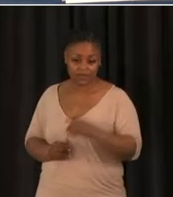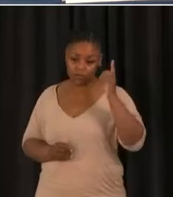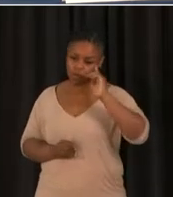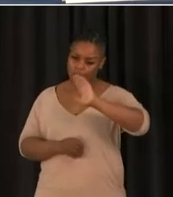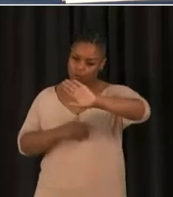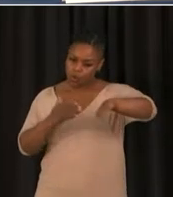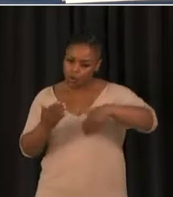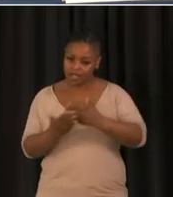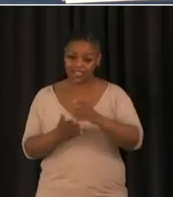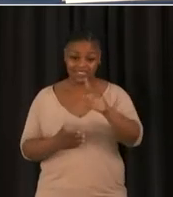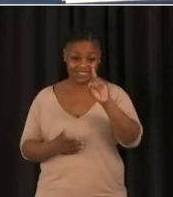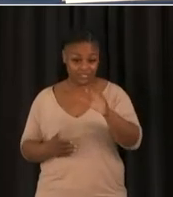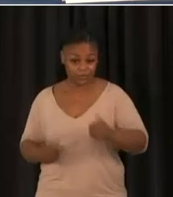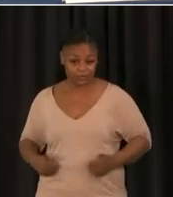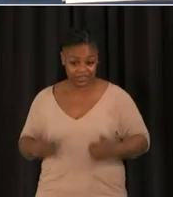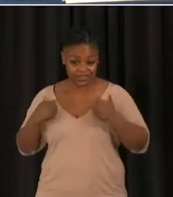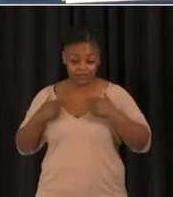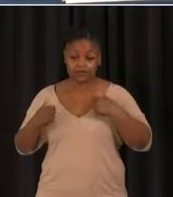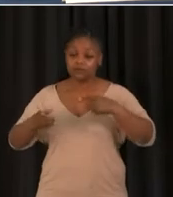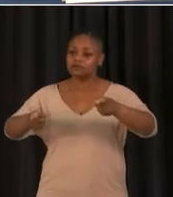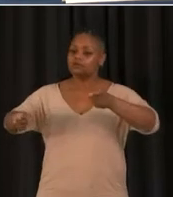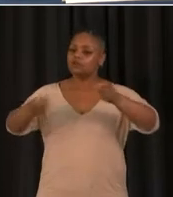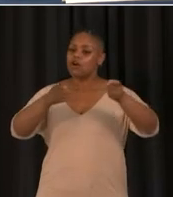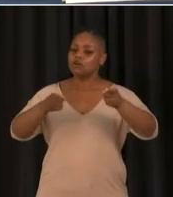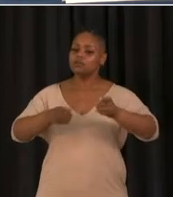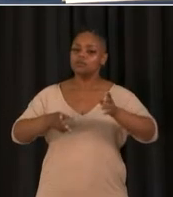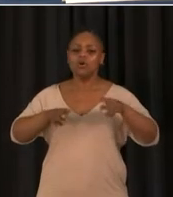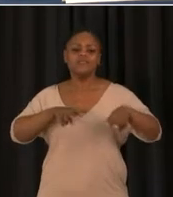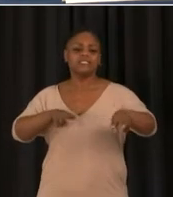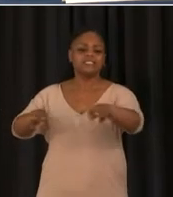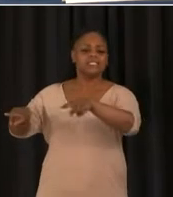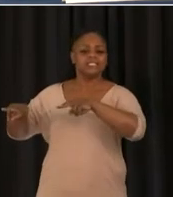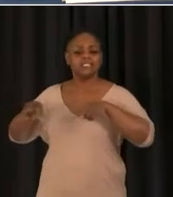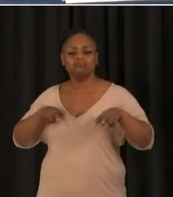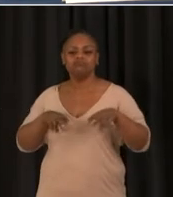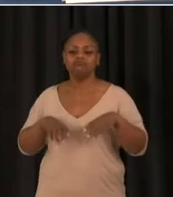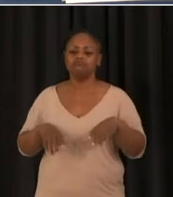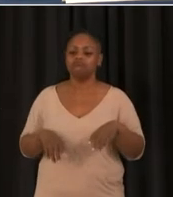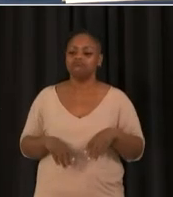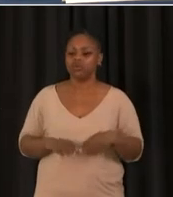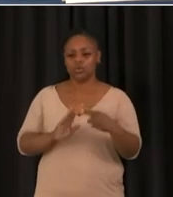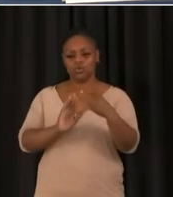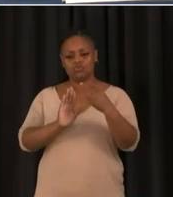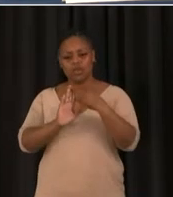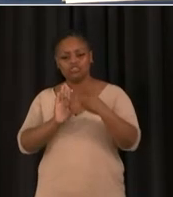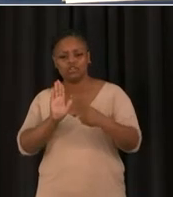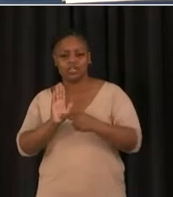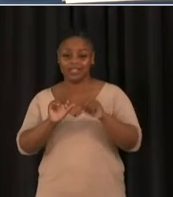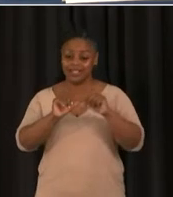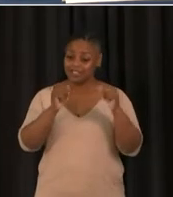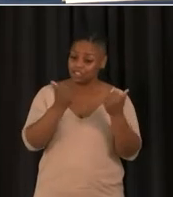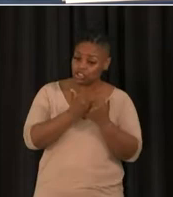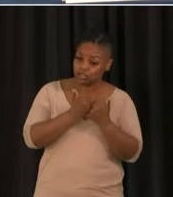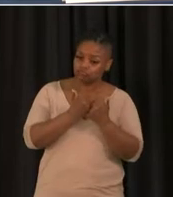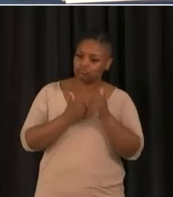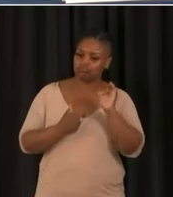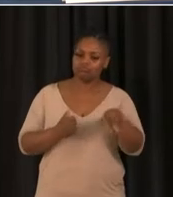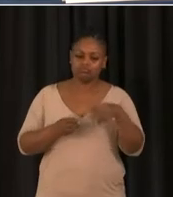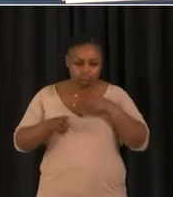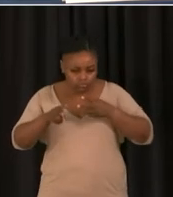residents around their finances and helping to support them during this very difficult and challenging